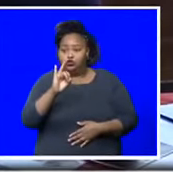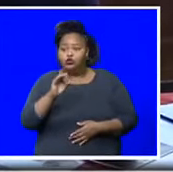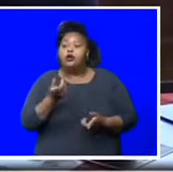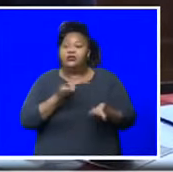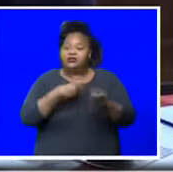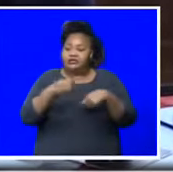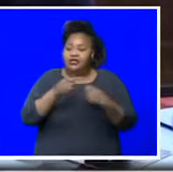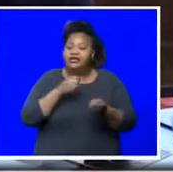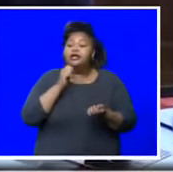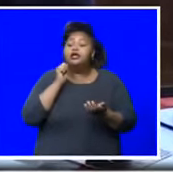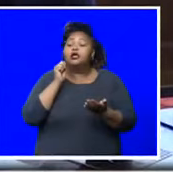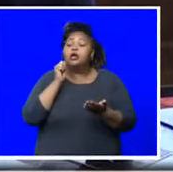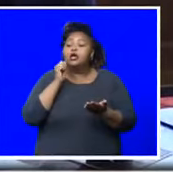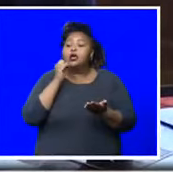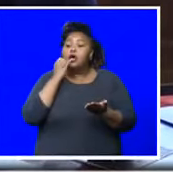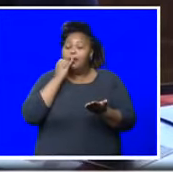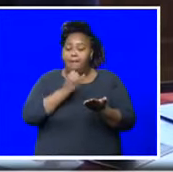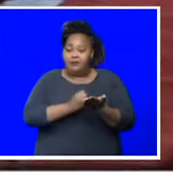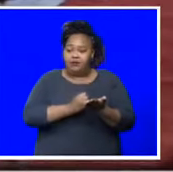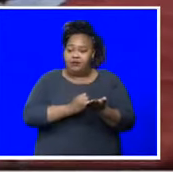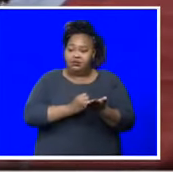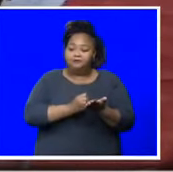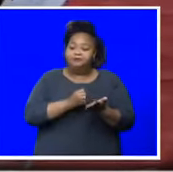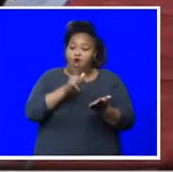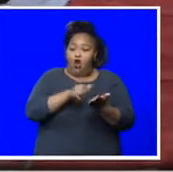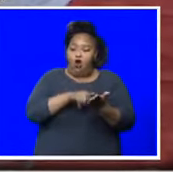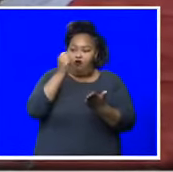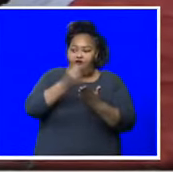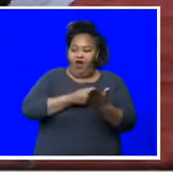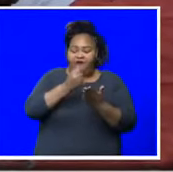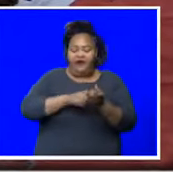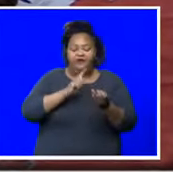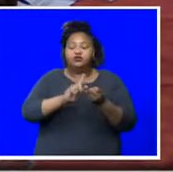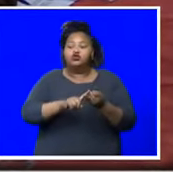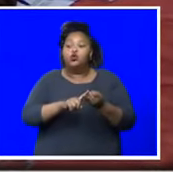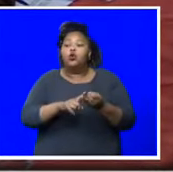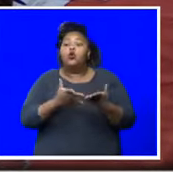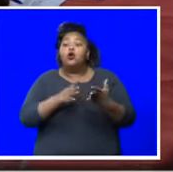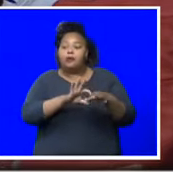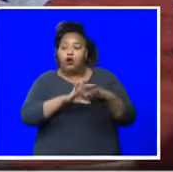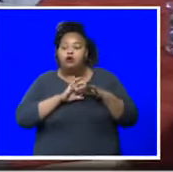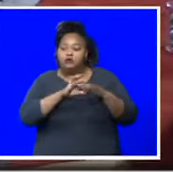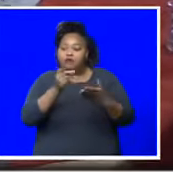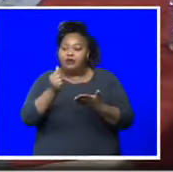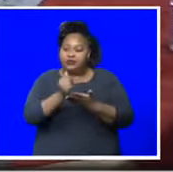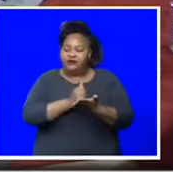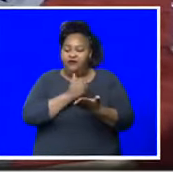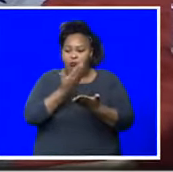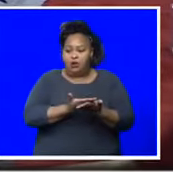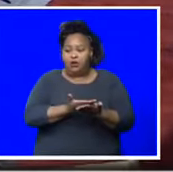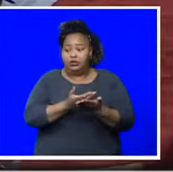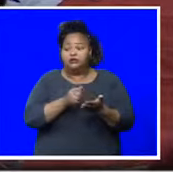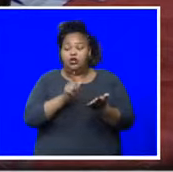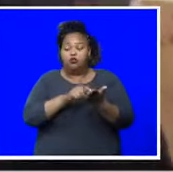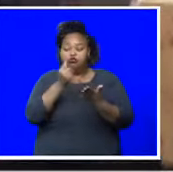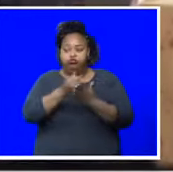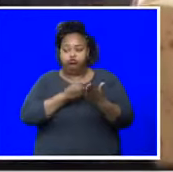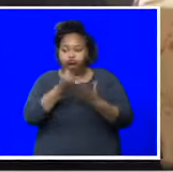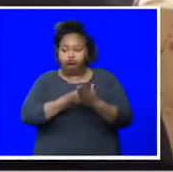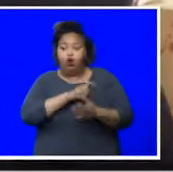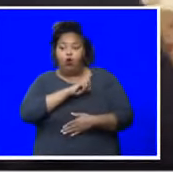trading licenses bill hulumende ubuketa kabusha nje ufuna kutsi kube melula eMaswatini kutsi athole ilayisensi yemabhizinisi